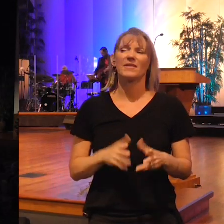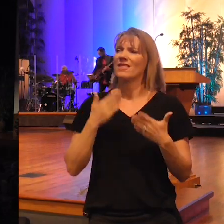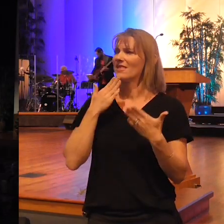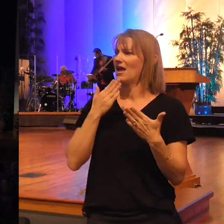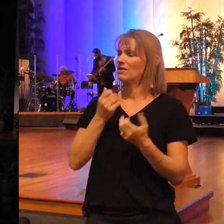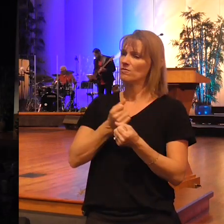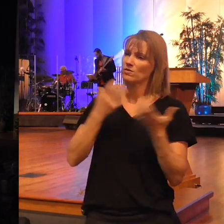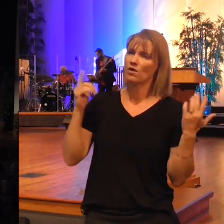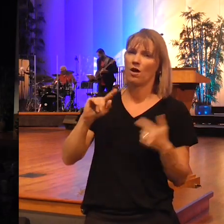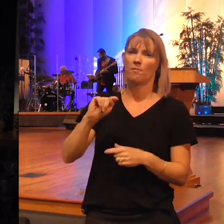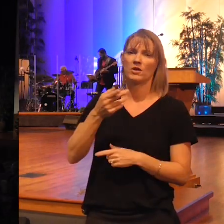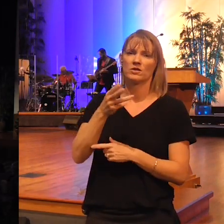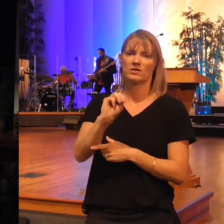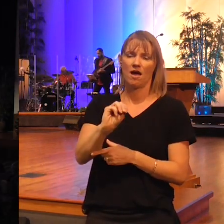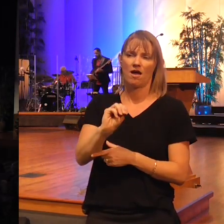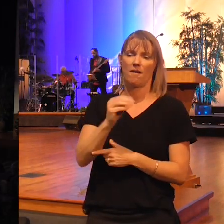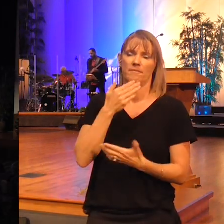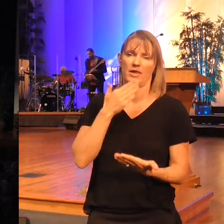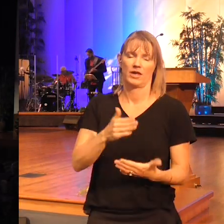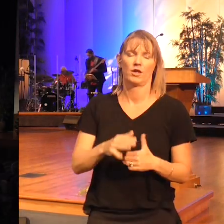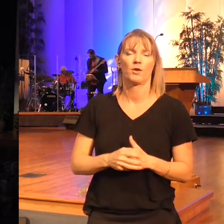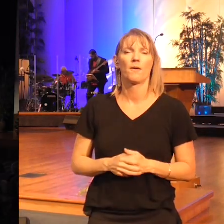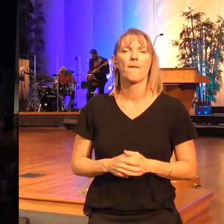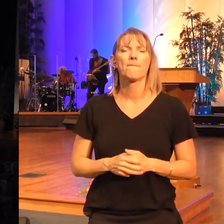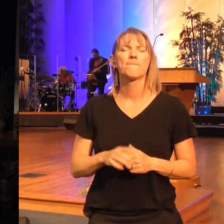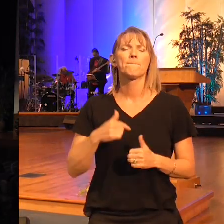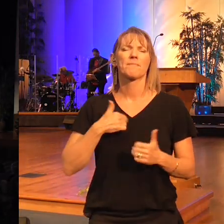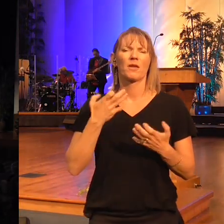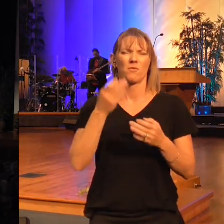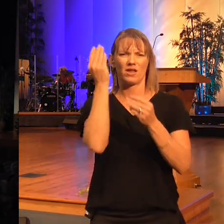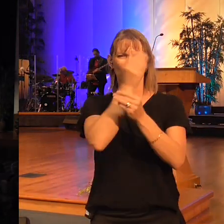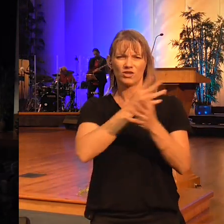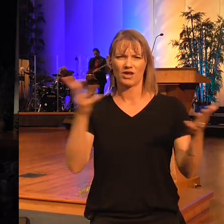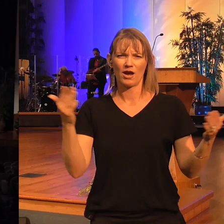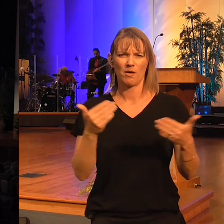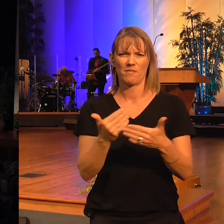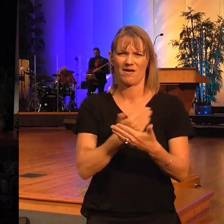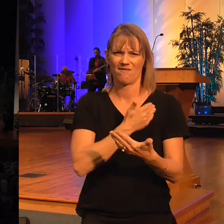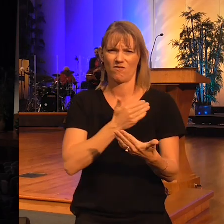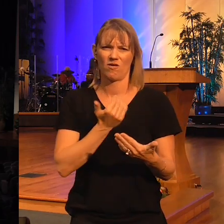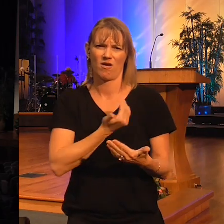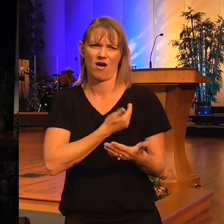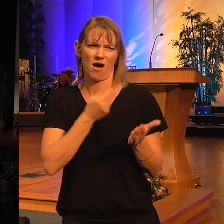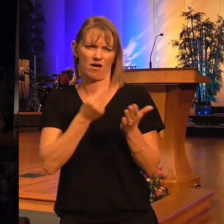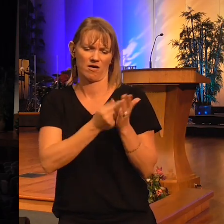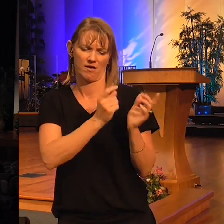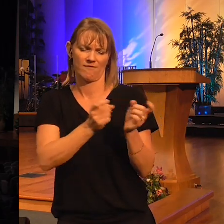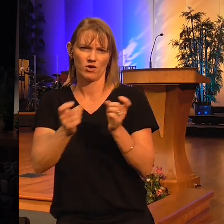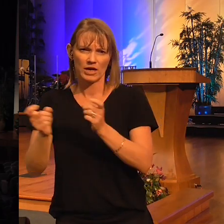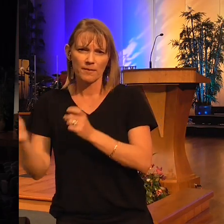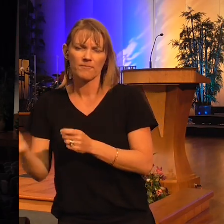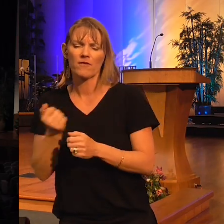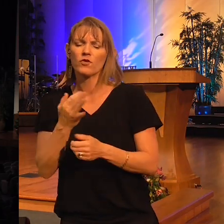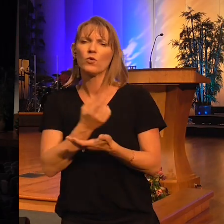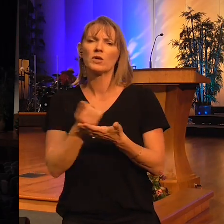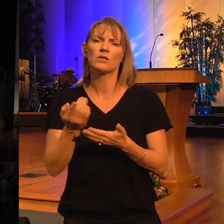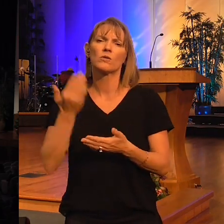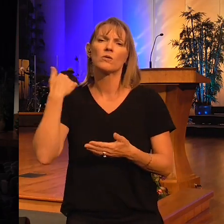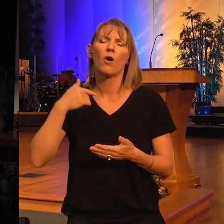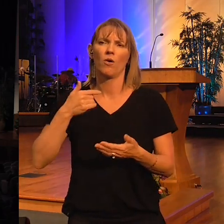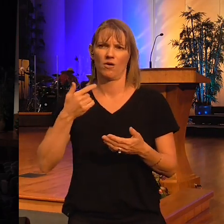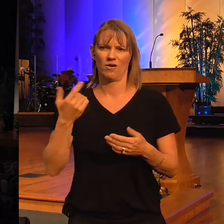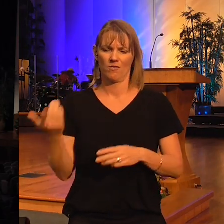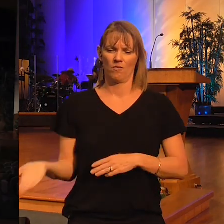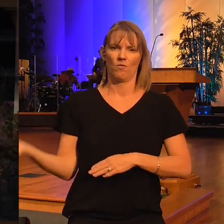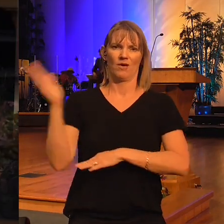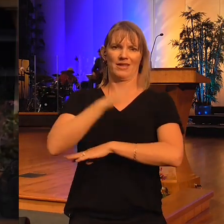Thank you so much, Tom. Thank you. And I wanted to share with you before we go into our offering that a couple weeks ago I got to spend